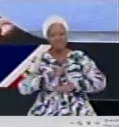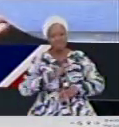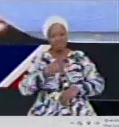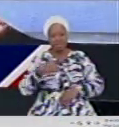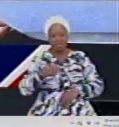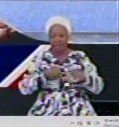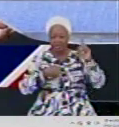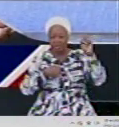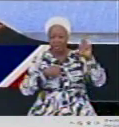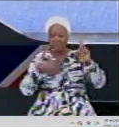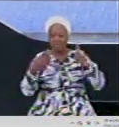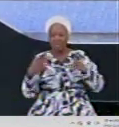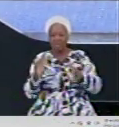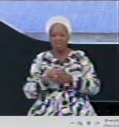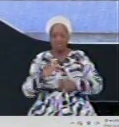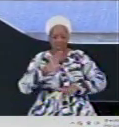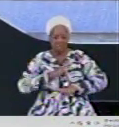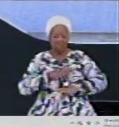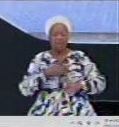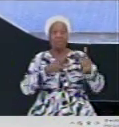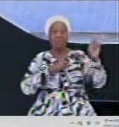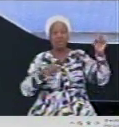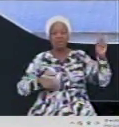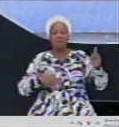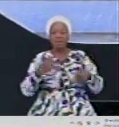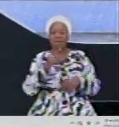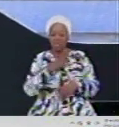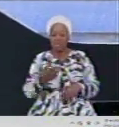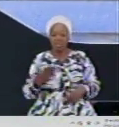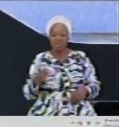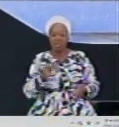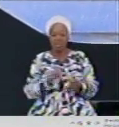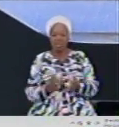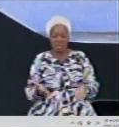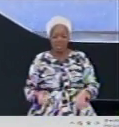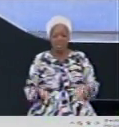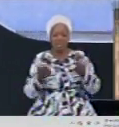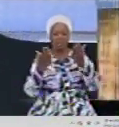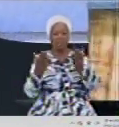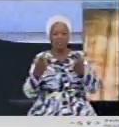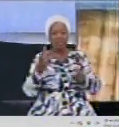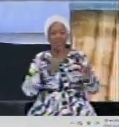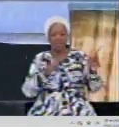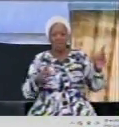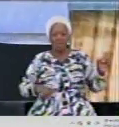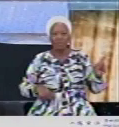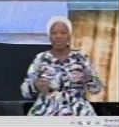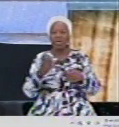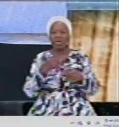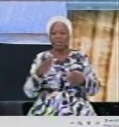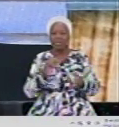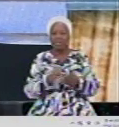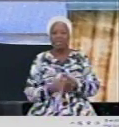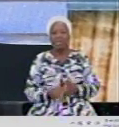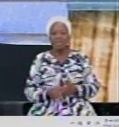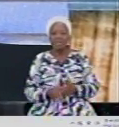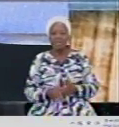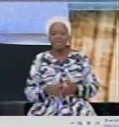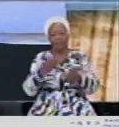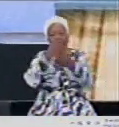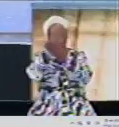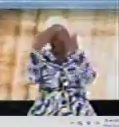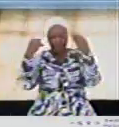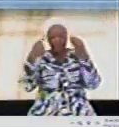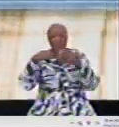the Lord, the things that exalts the Lord, the things that forgets about self,